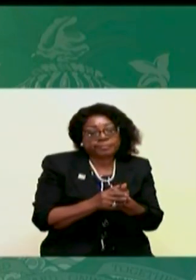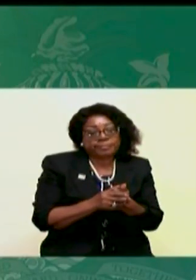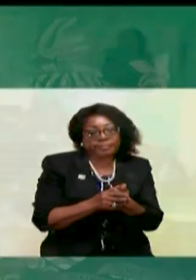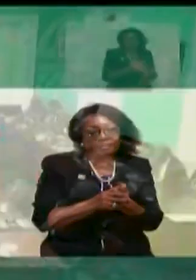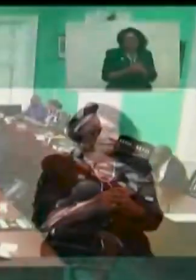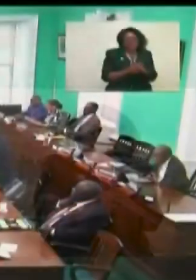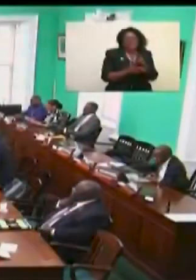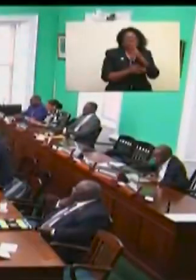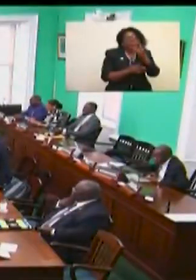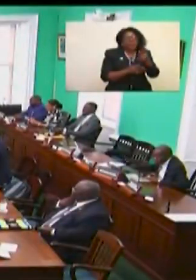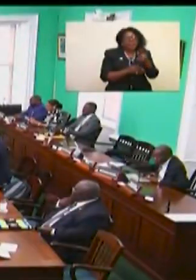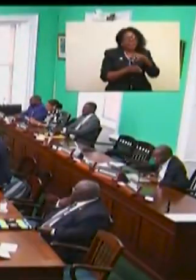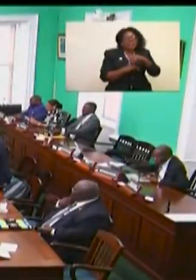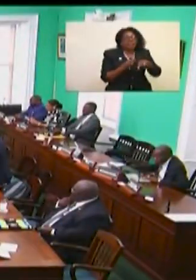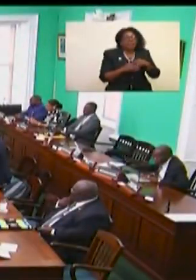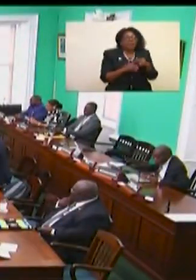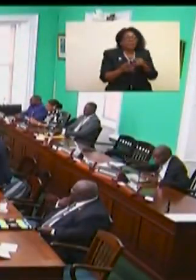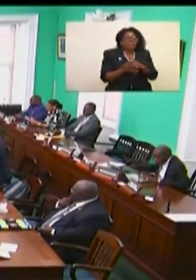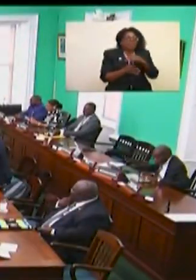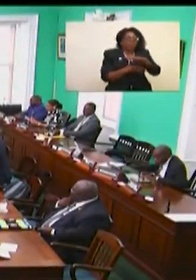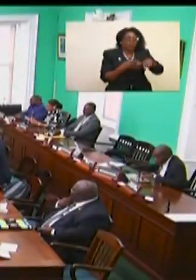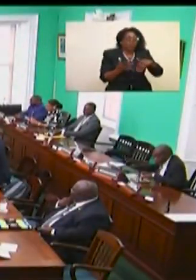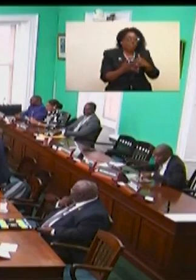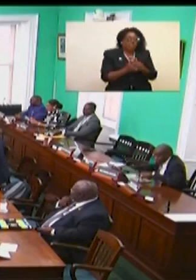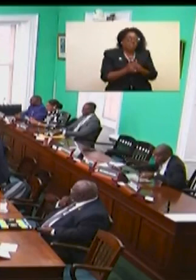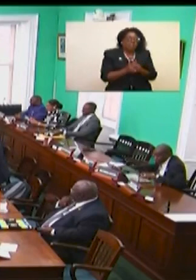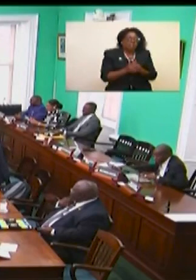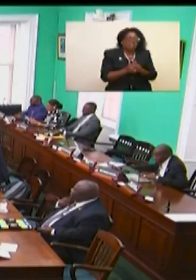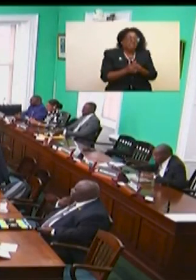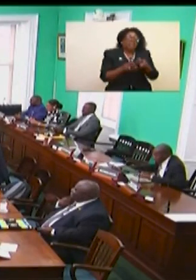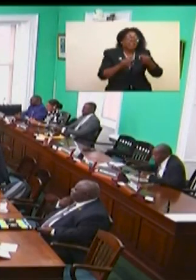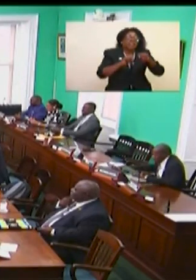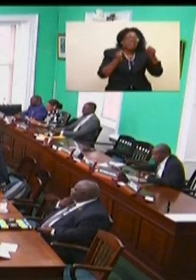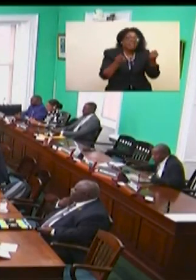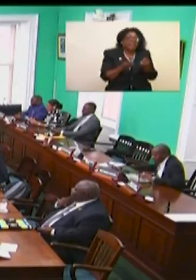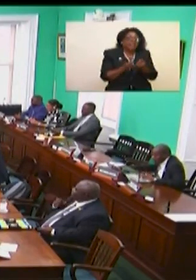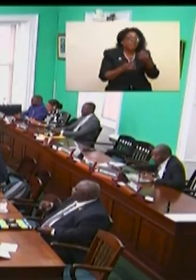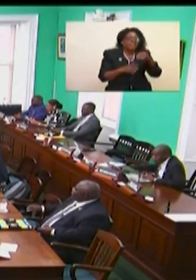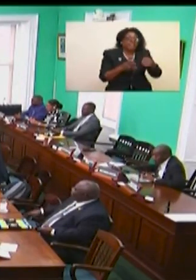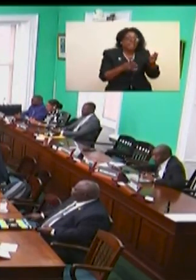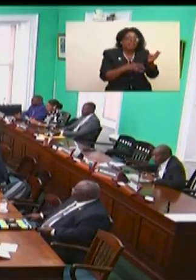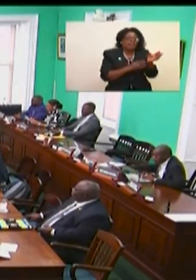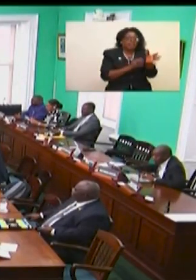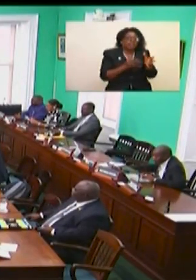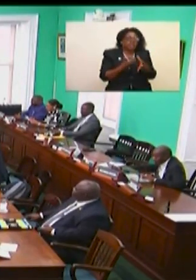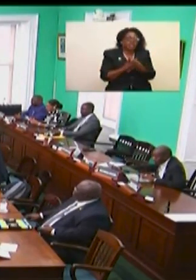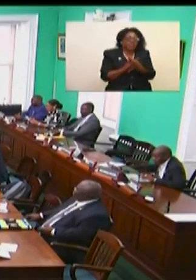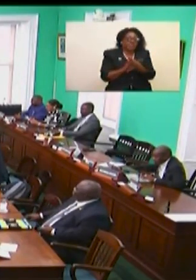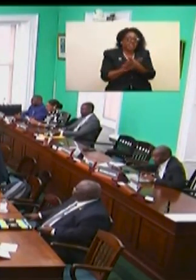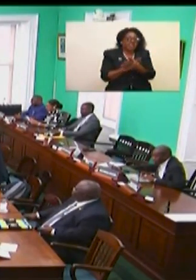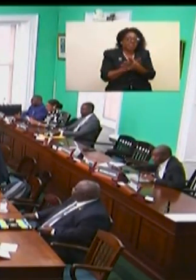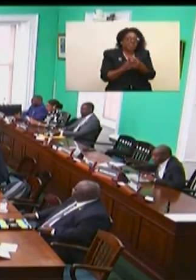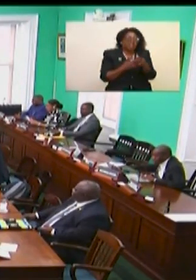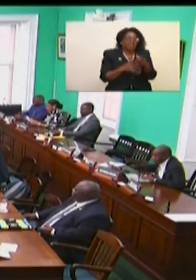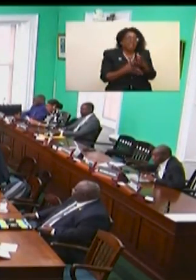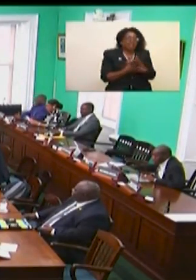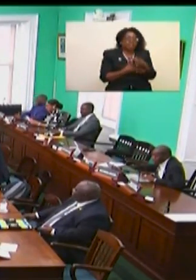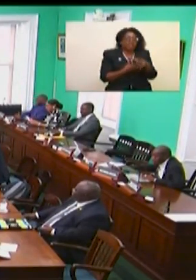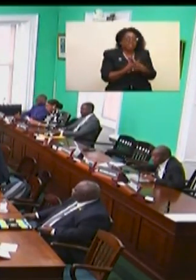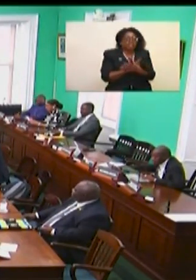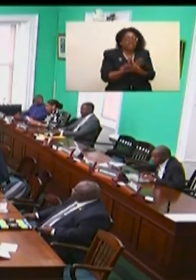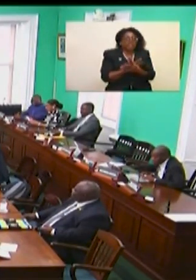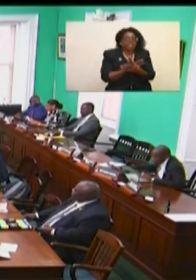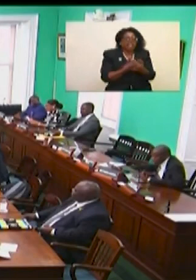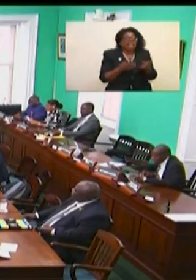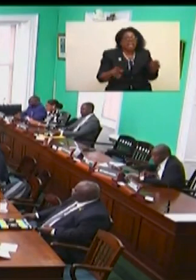The reality about it all, Madam Speaker, the team is in Berlin. The team is in Berlin. And